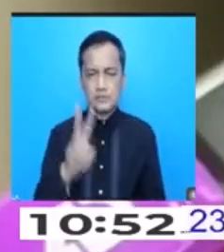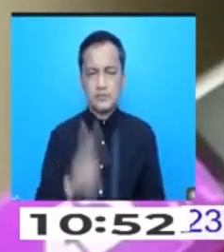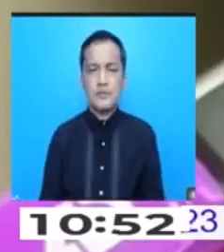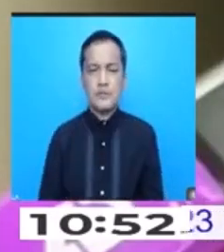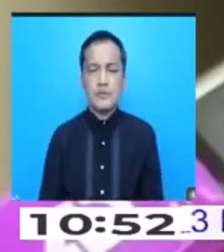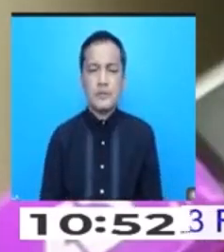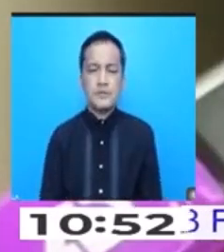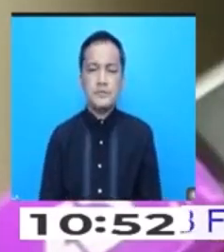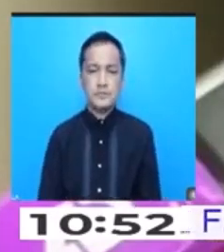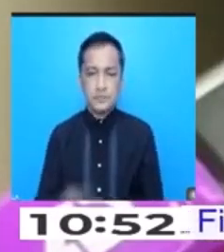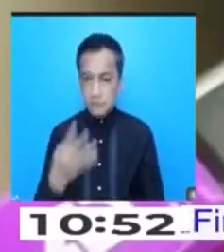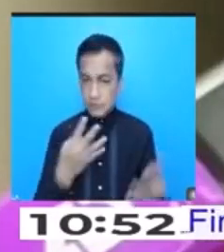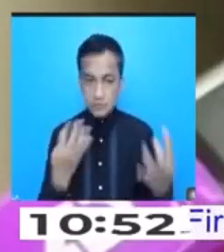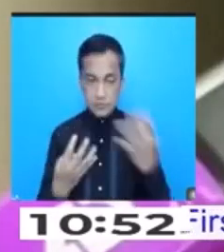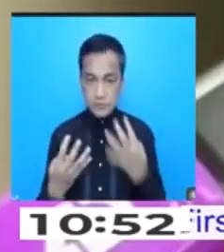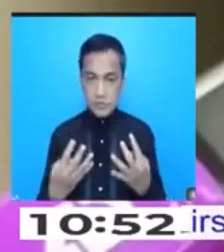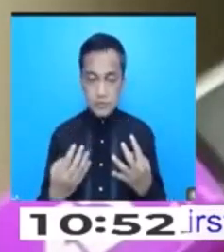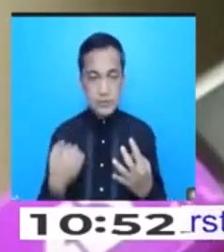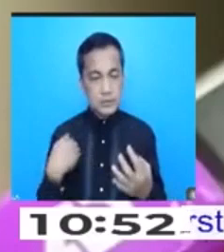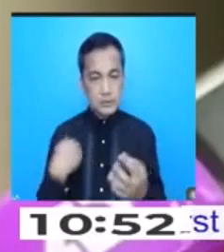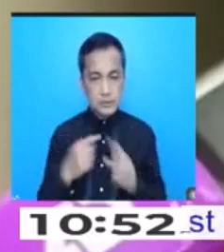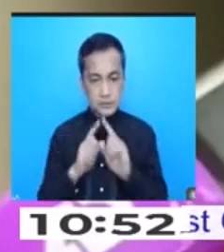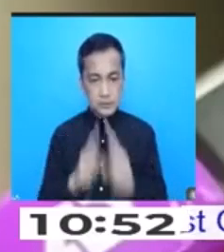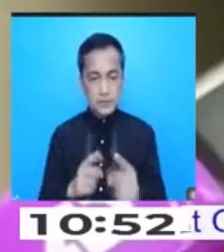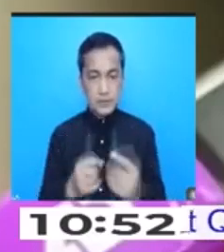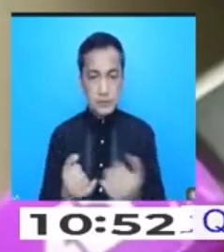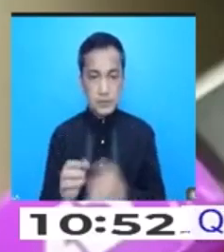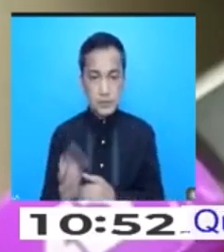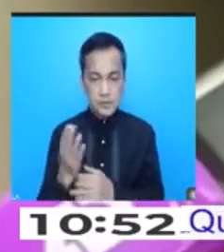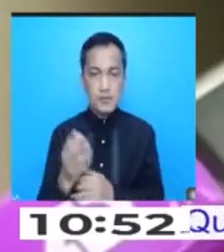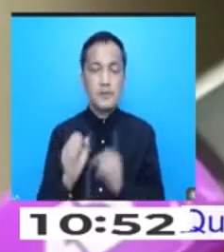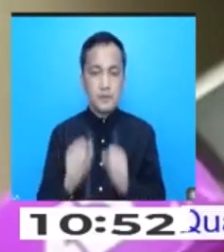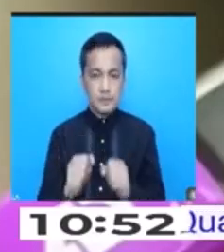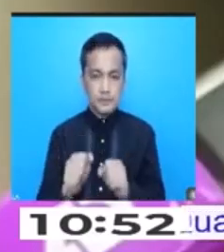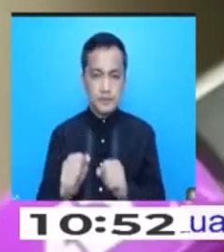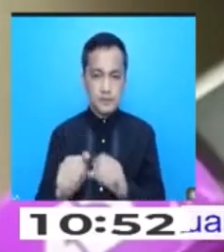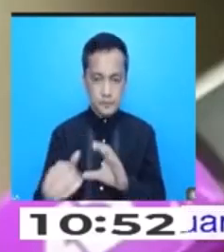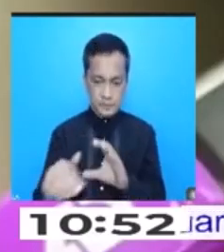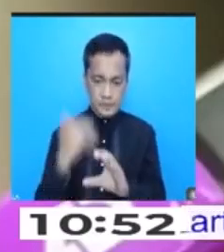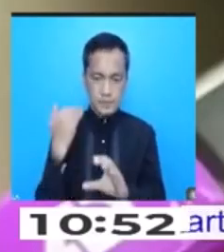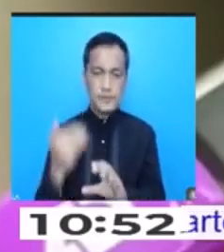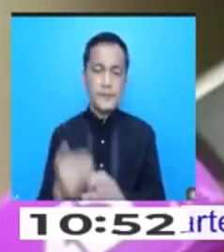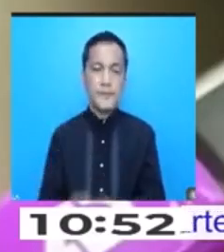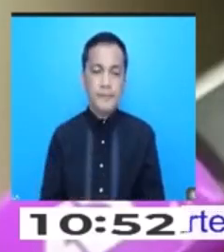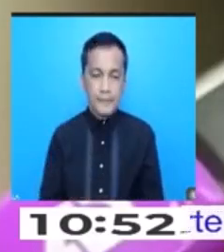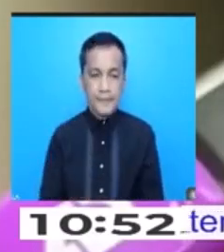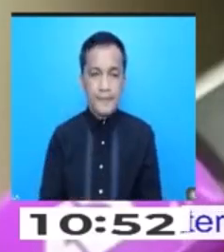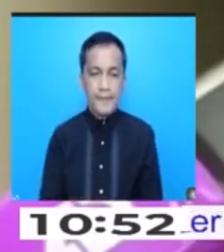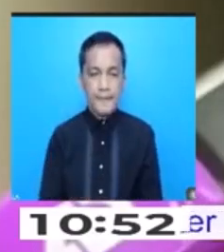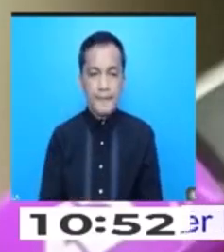hindi namin ma-accommodate for this morning, maaari po ninyong ipadala ito